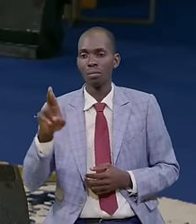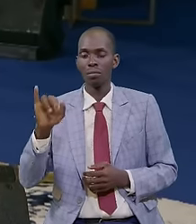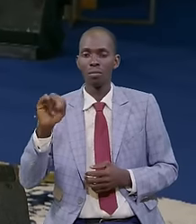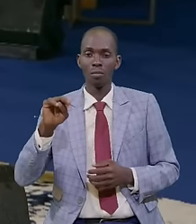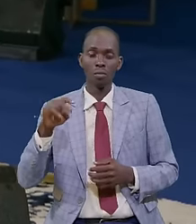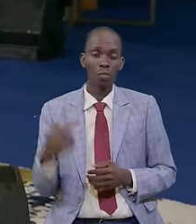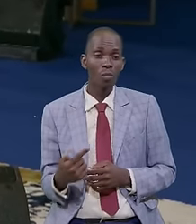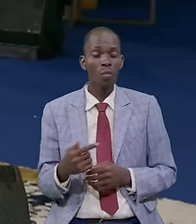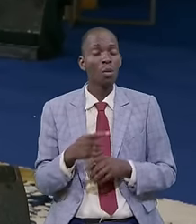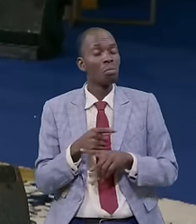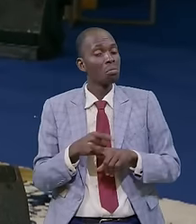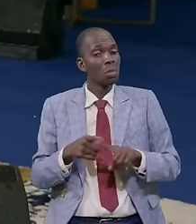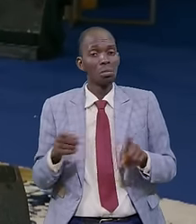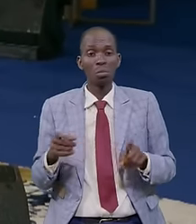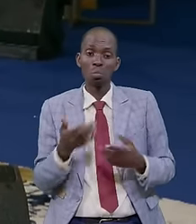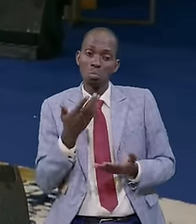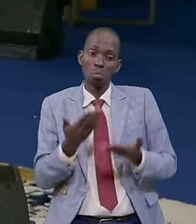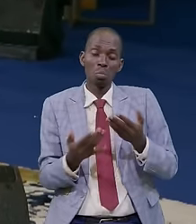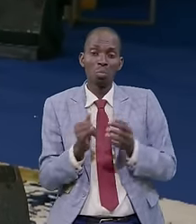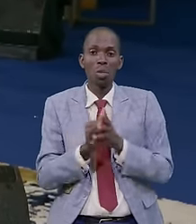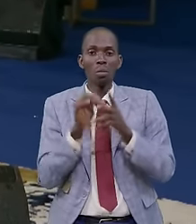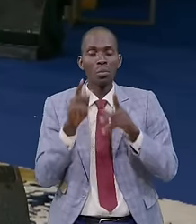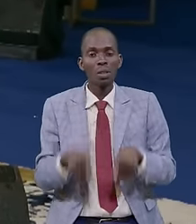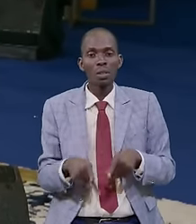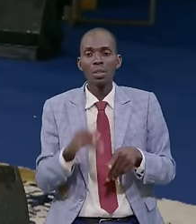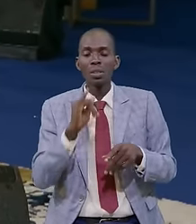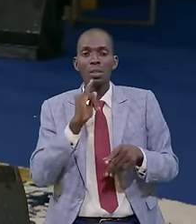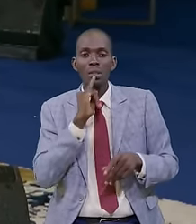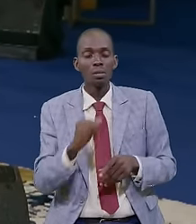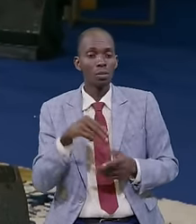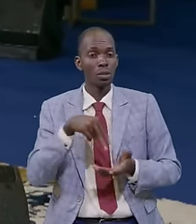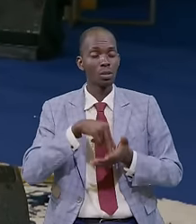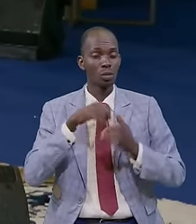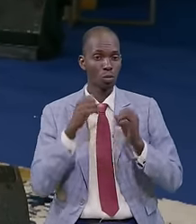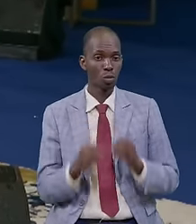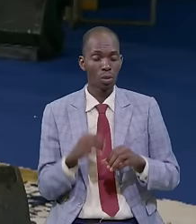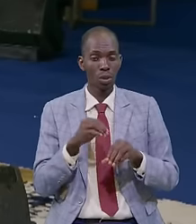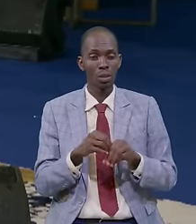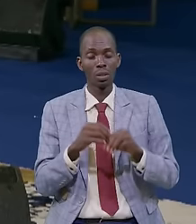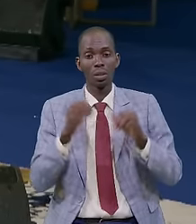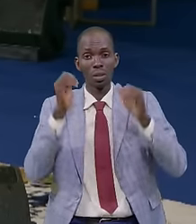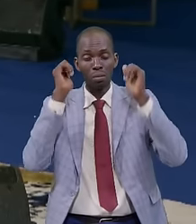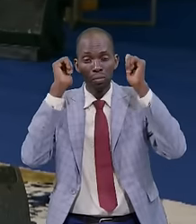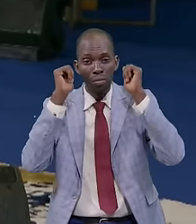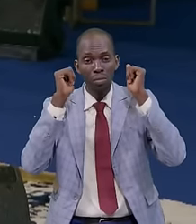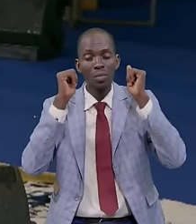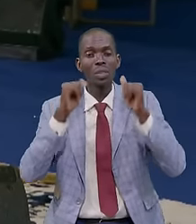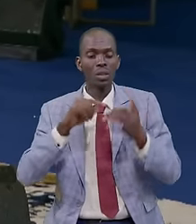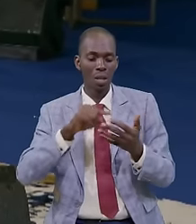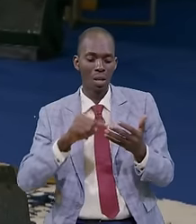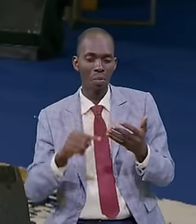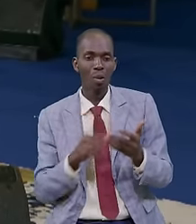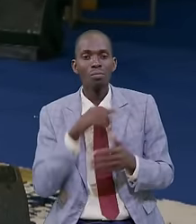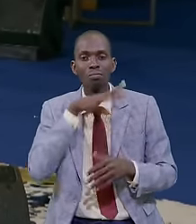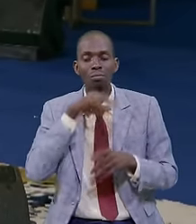stood out in academics, now in the midst of corruption he cannot